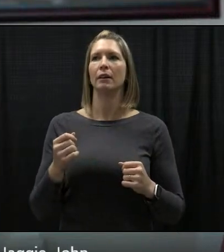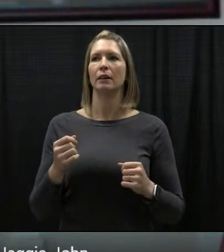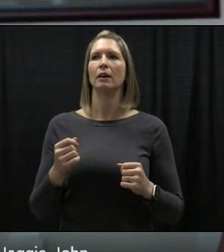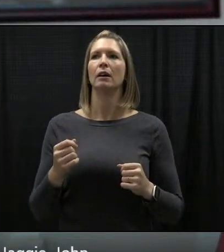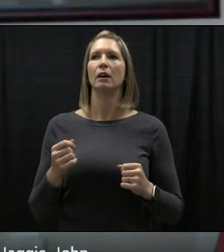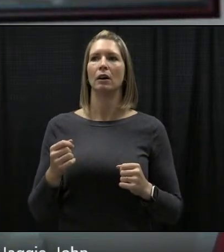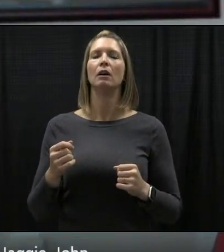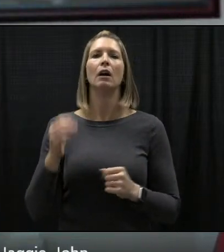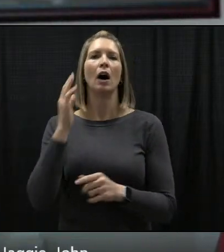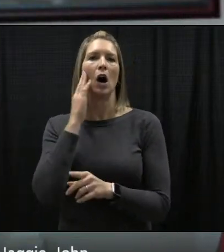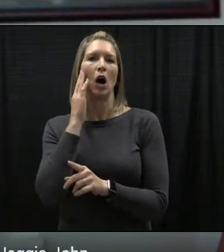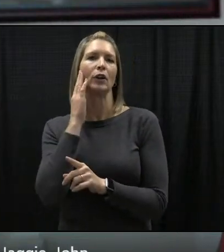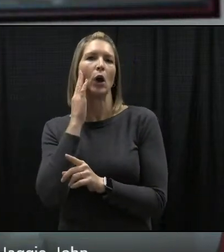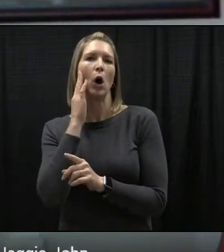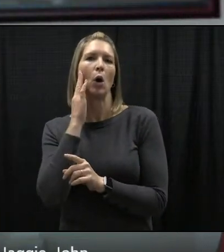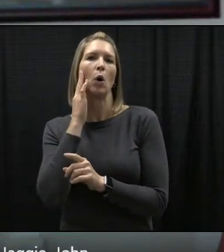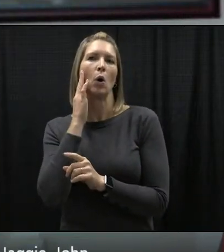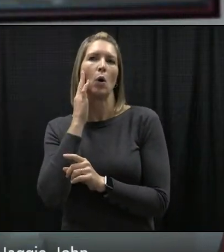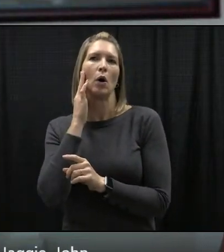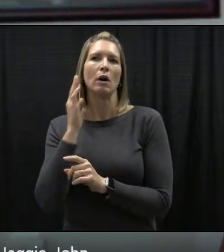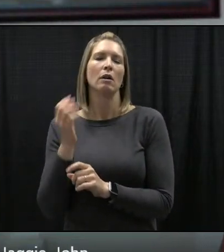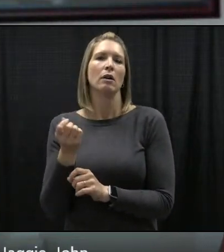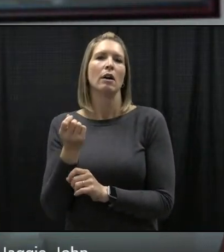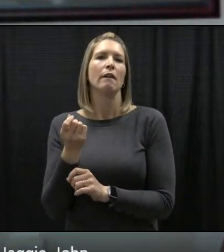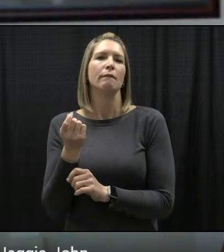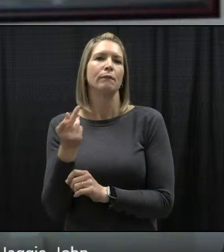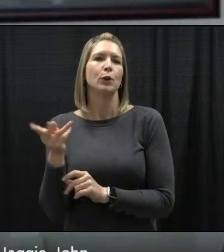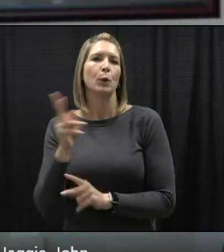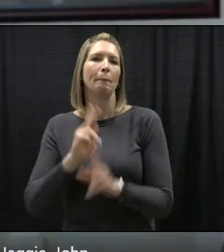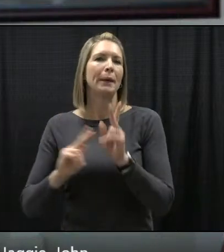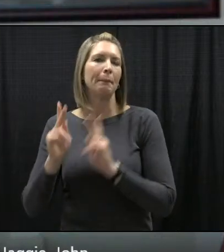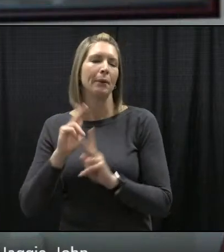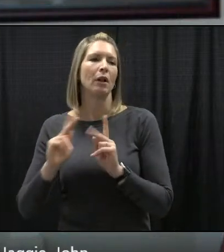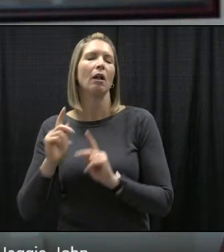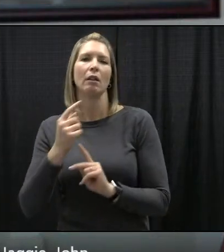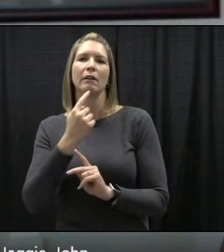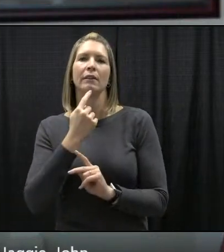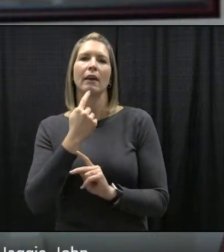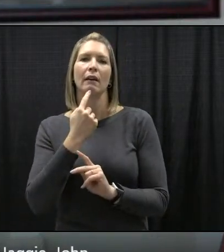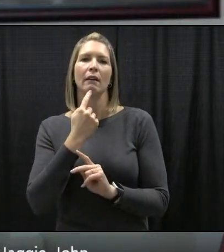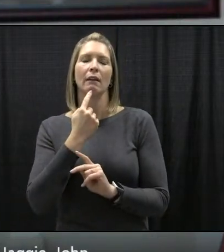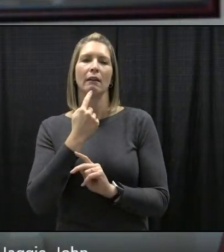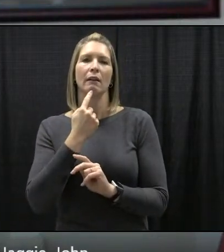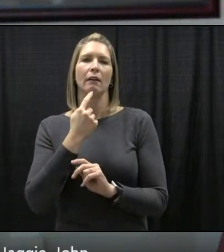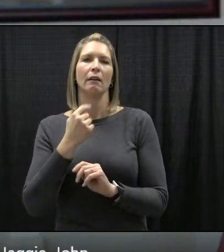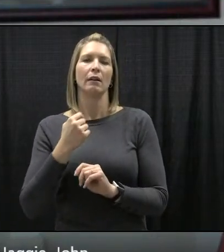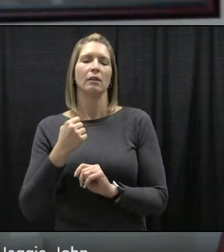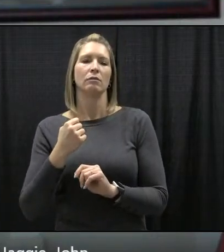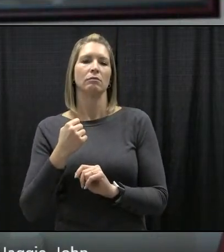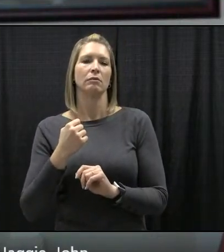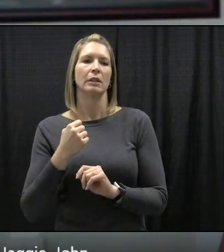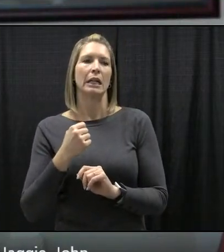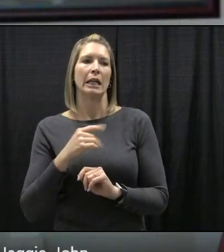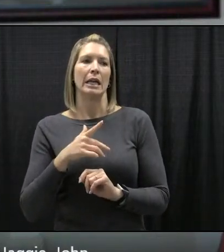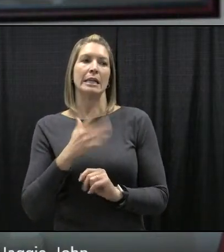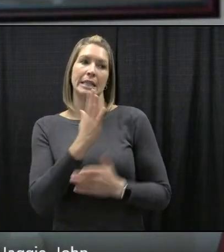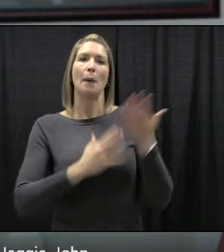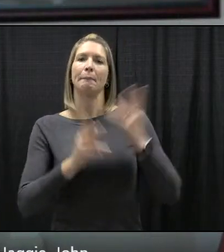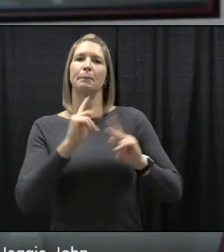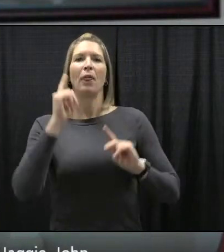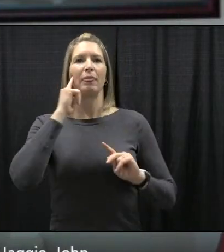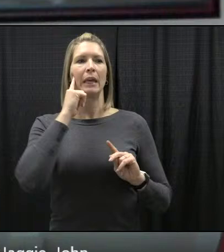of what we usually do, some people would regard those as an infringement of their liberties